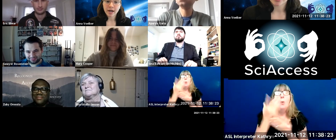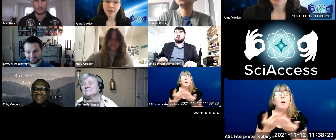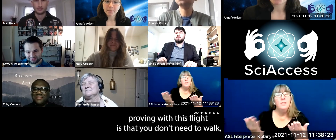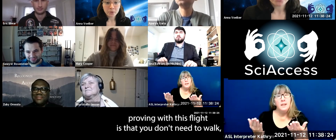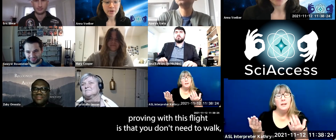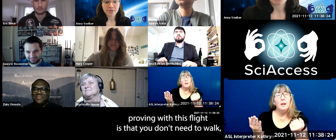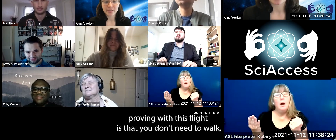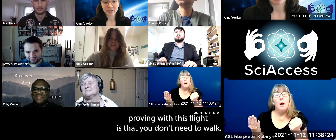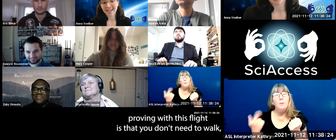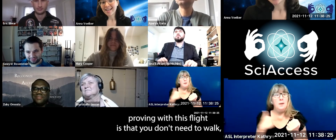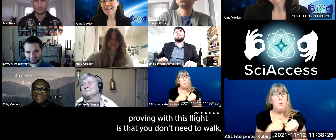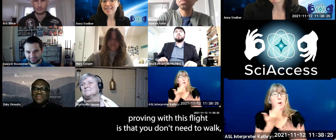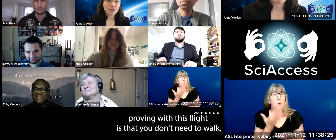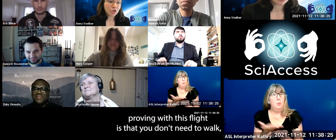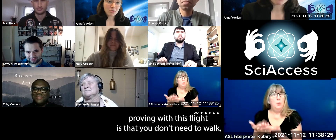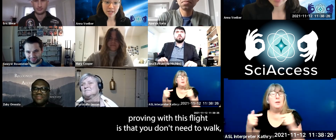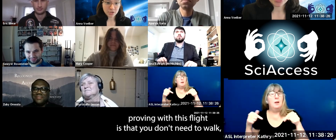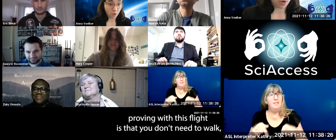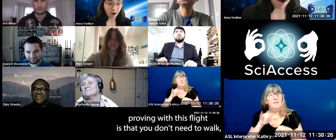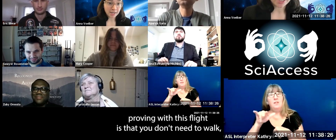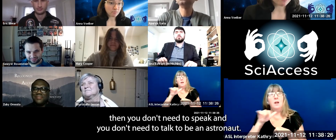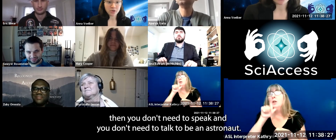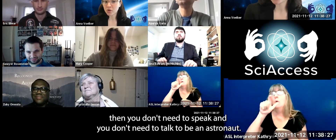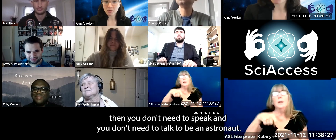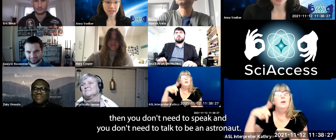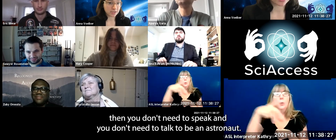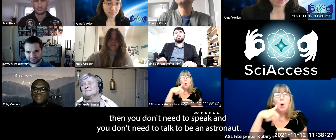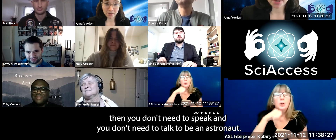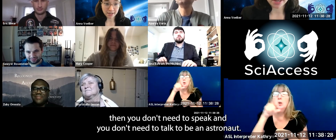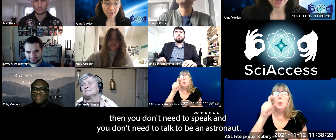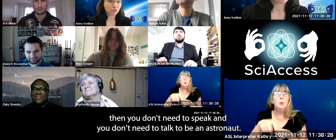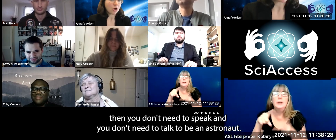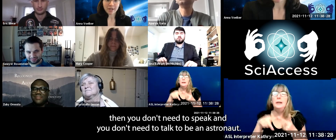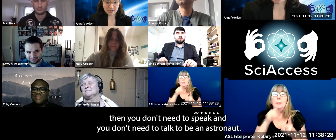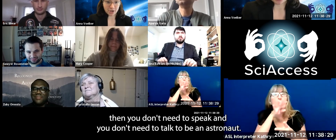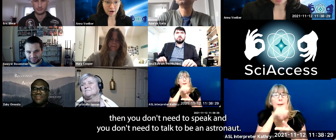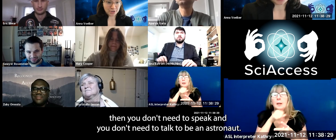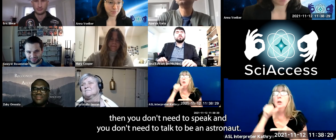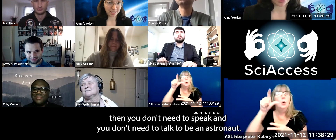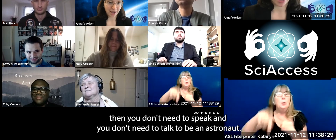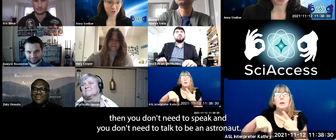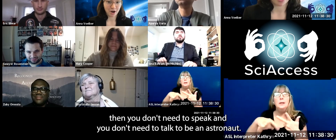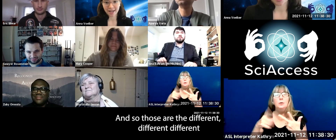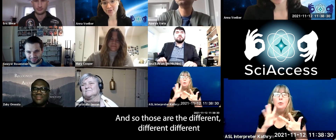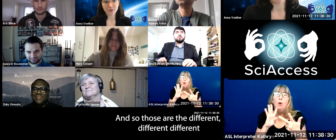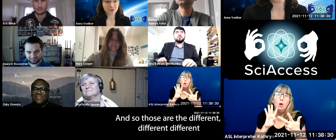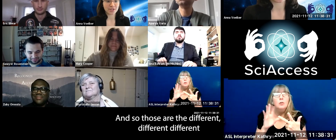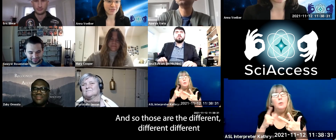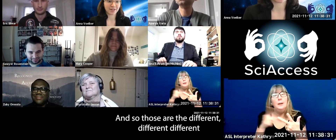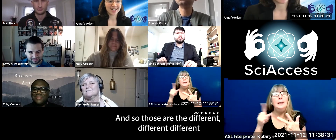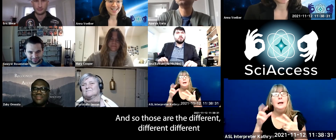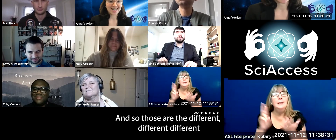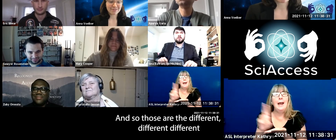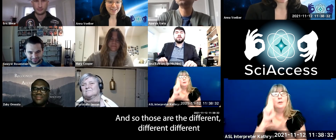we're proving with this flight is that you don't need to walk, then you don't need to speak, and you don't need to talk to be an astronaut. And so those are